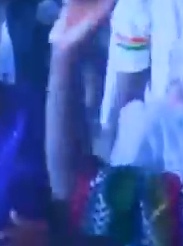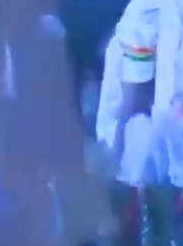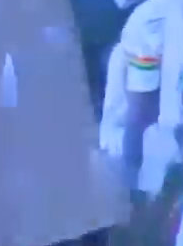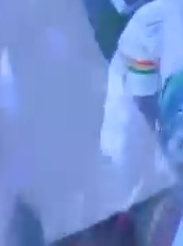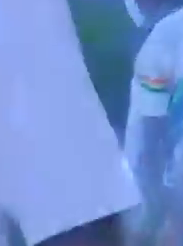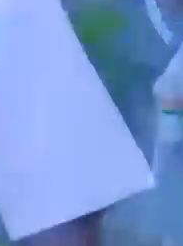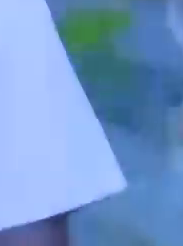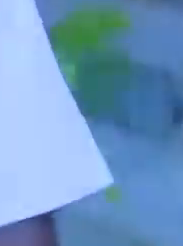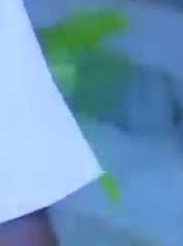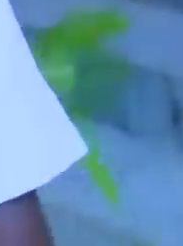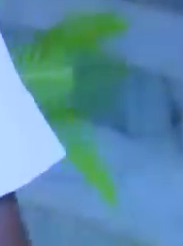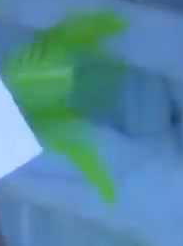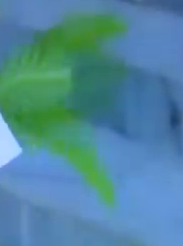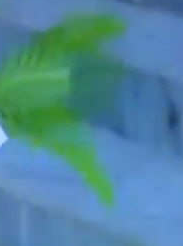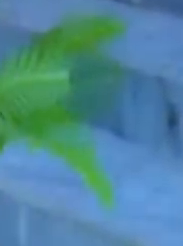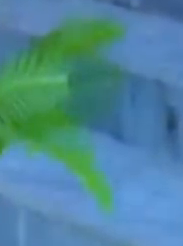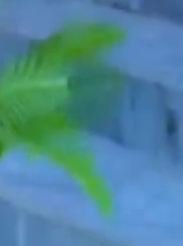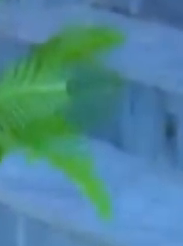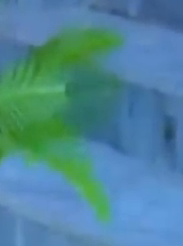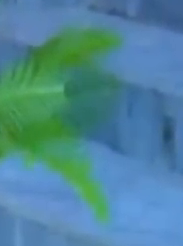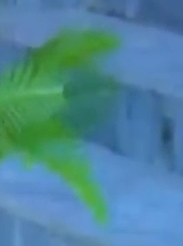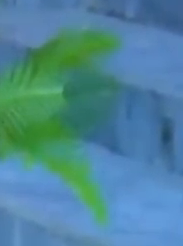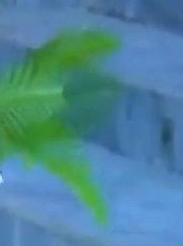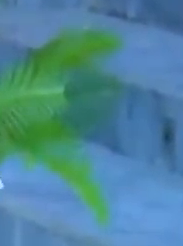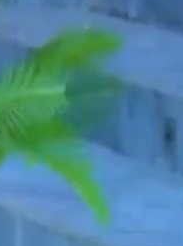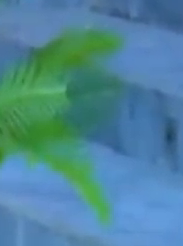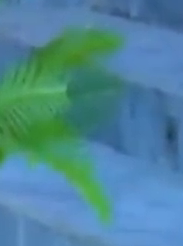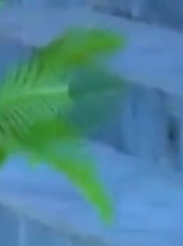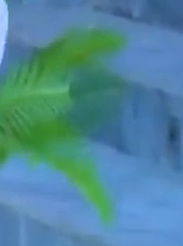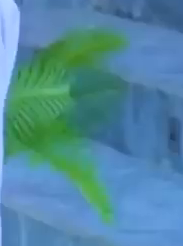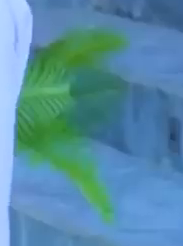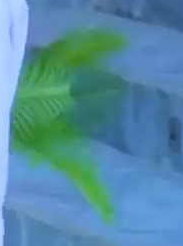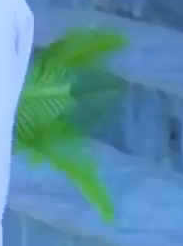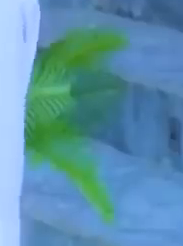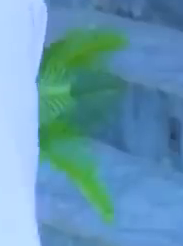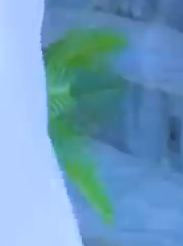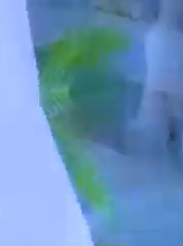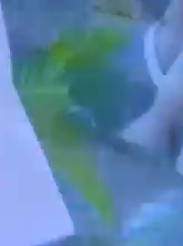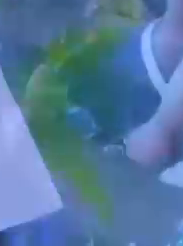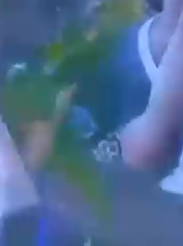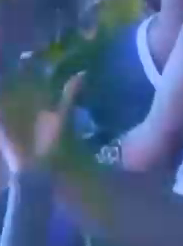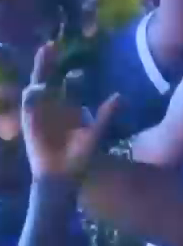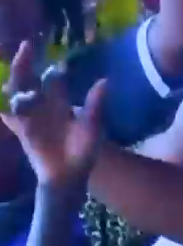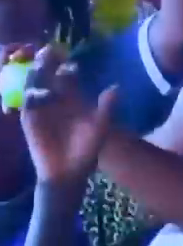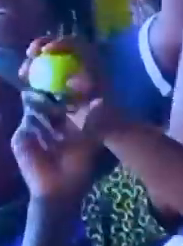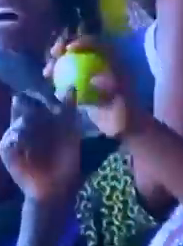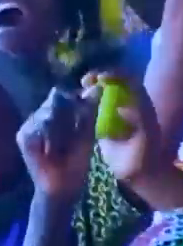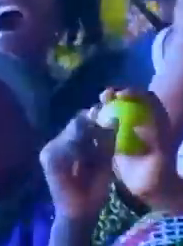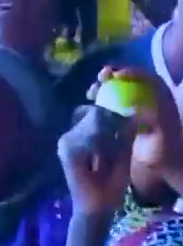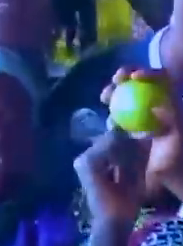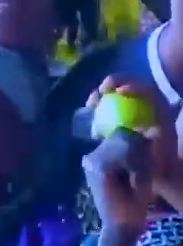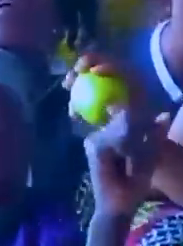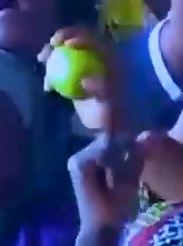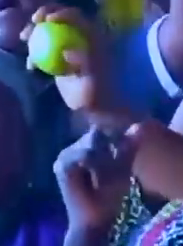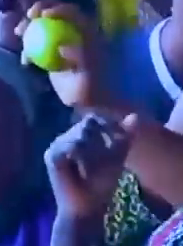Olorun ala yi. Start of the brothers. Mo so bi okan na wa apostle. Apostle. Ya fi se iran. That's it. Loruko Jesus.